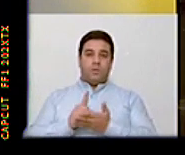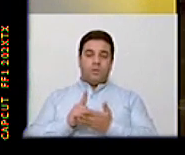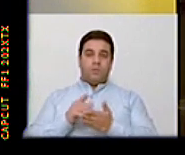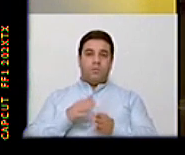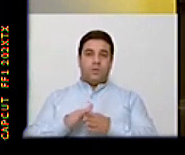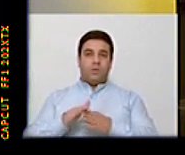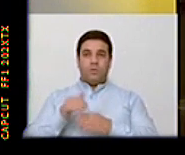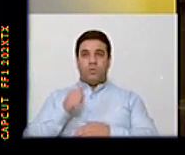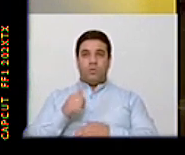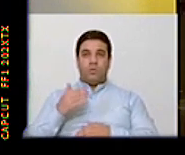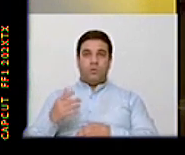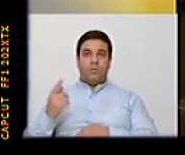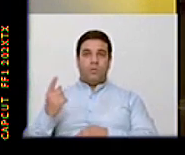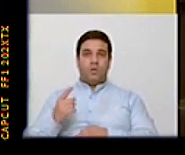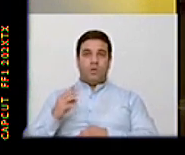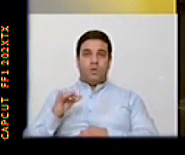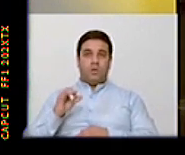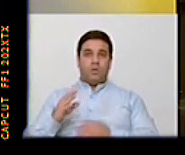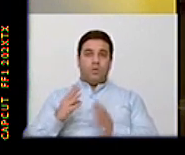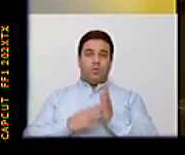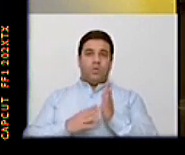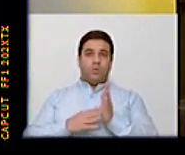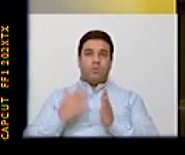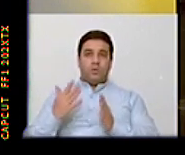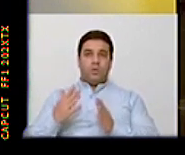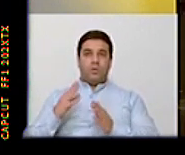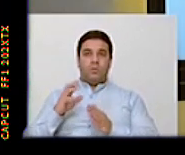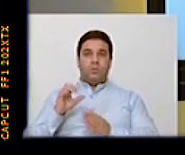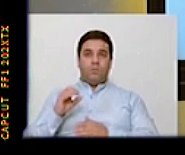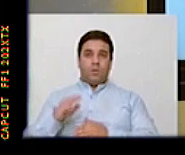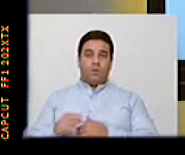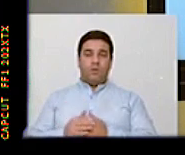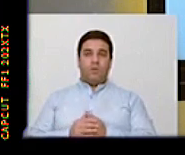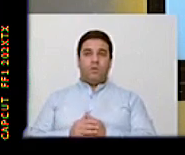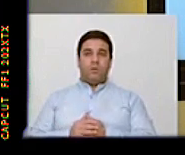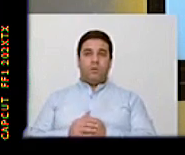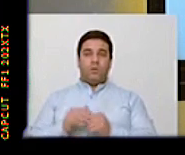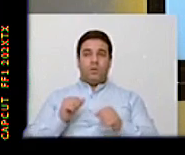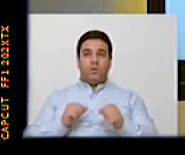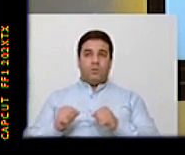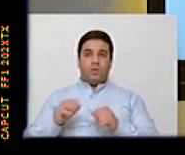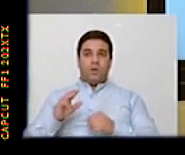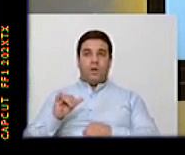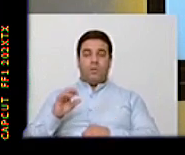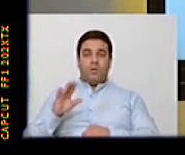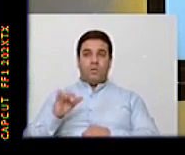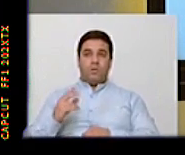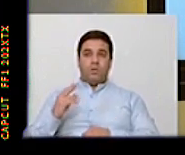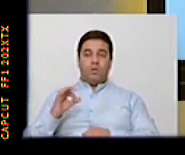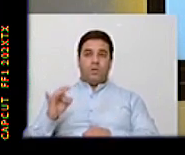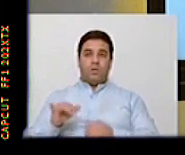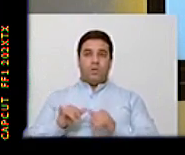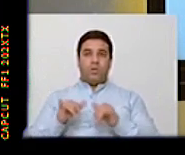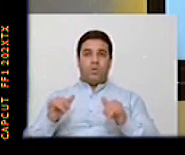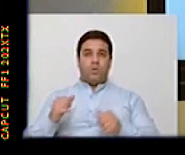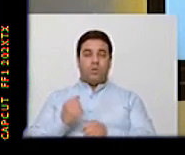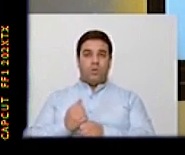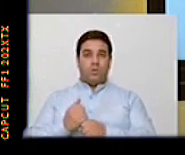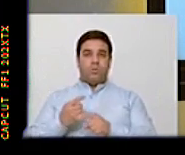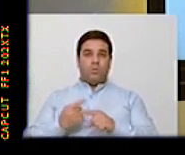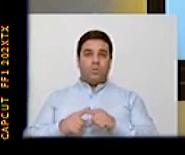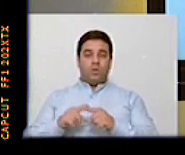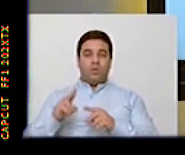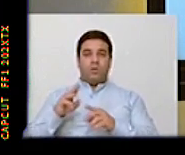masalalar ishlab ko'raylik. Birinchi test 95-bet. Tebranishlar amplitudasi 2 marta ortirilsa,